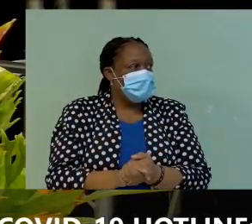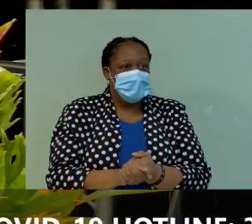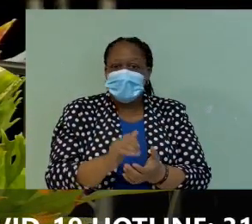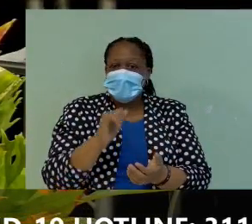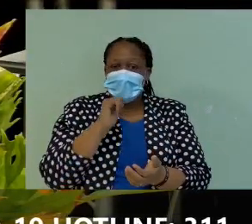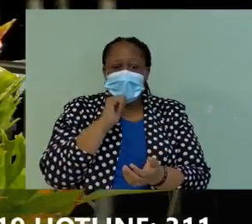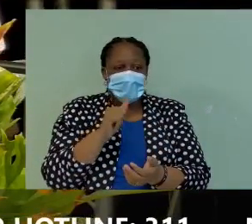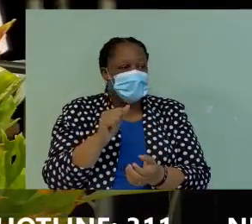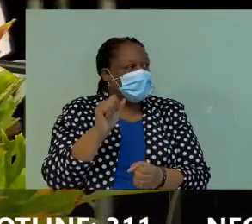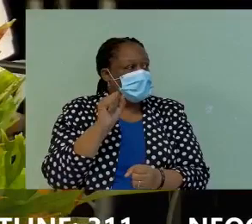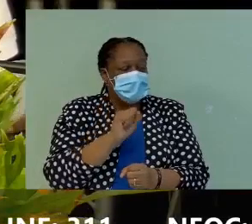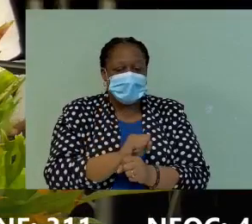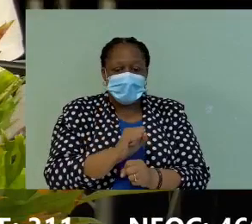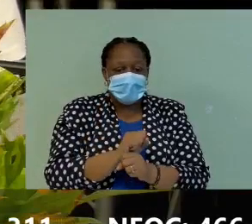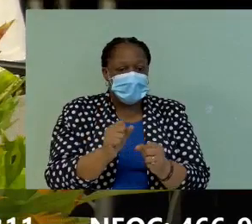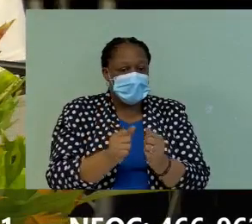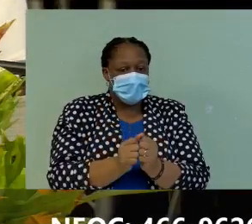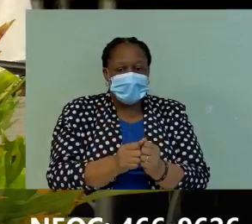cooperative. This is not good.